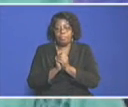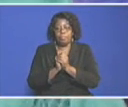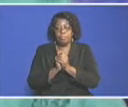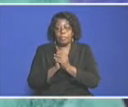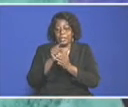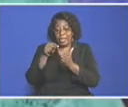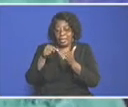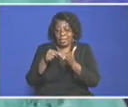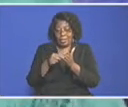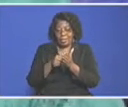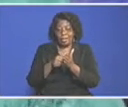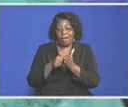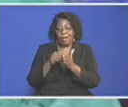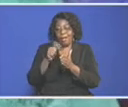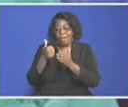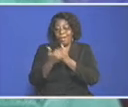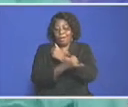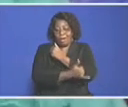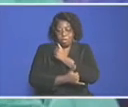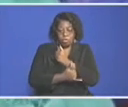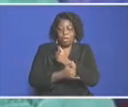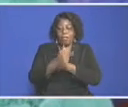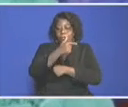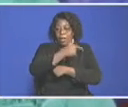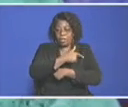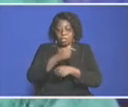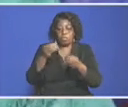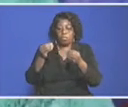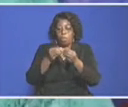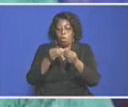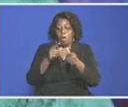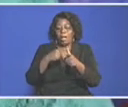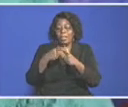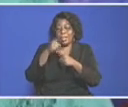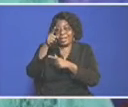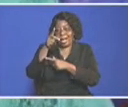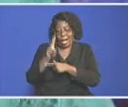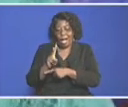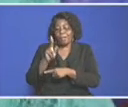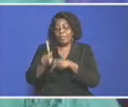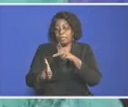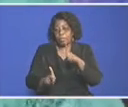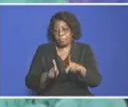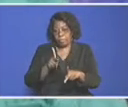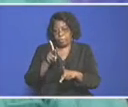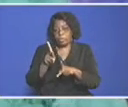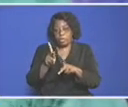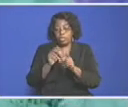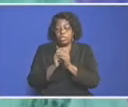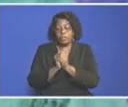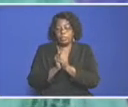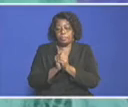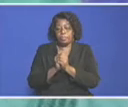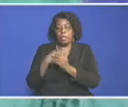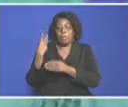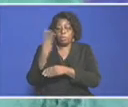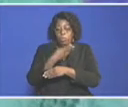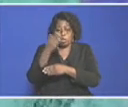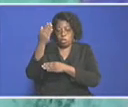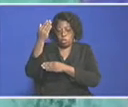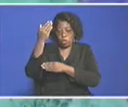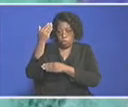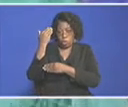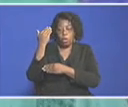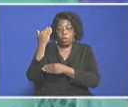Indeed, several countries have already vaccinated more than half of the eligible populations. But we also know that